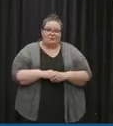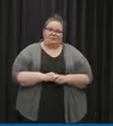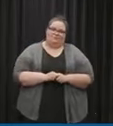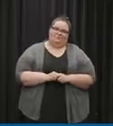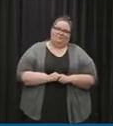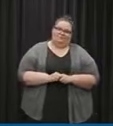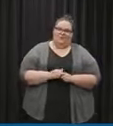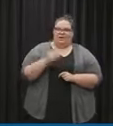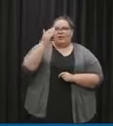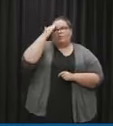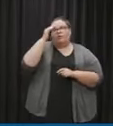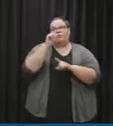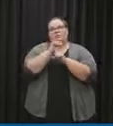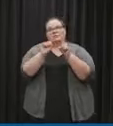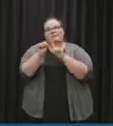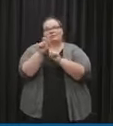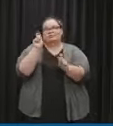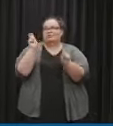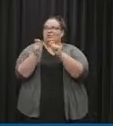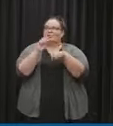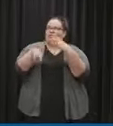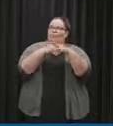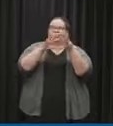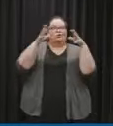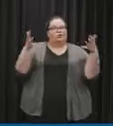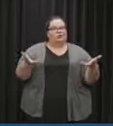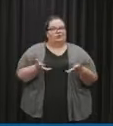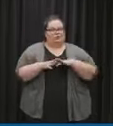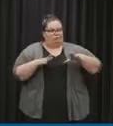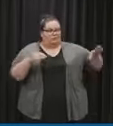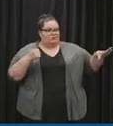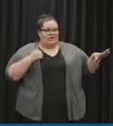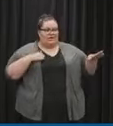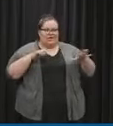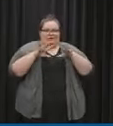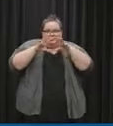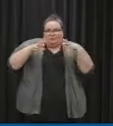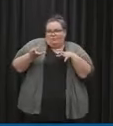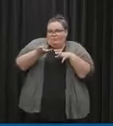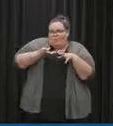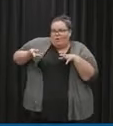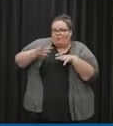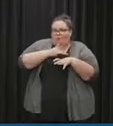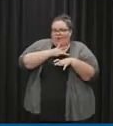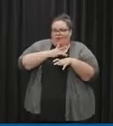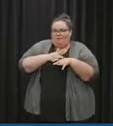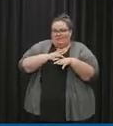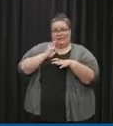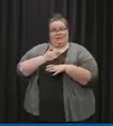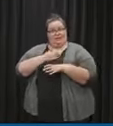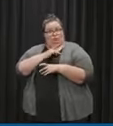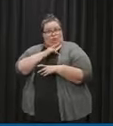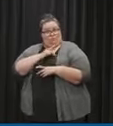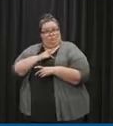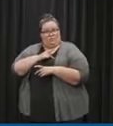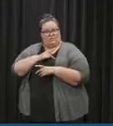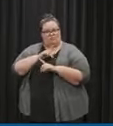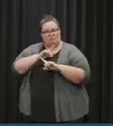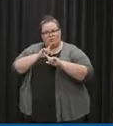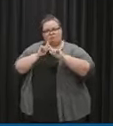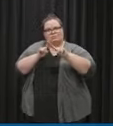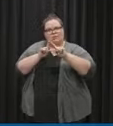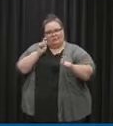knowing that as the situation evolves globally and in this country and in our Atlantic bubble and indeed in our province, that we will continue to respond as we have